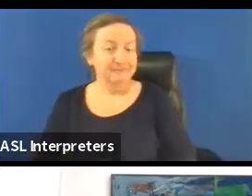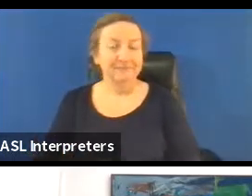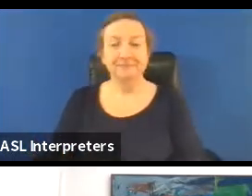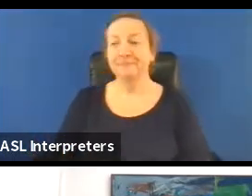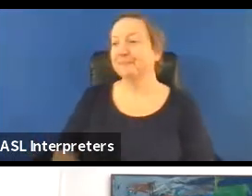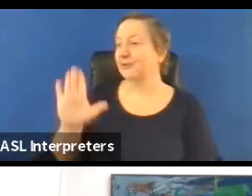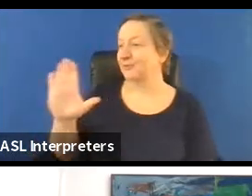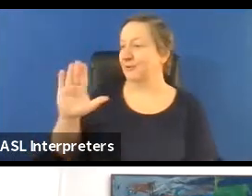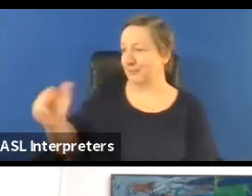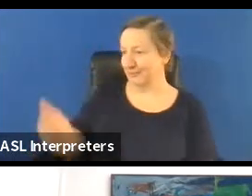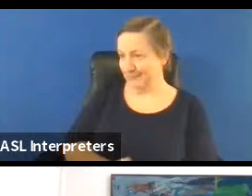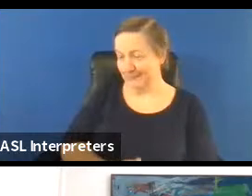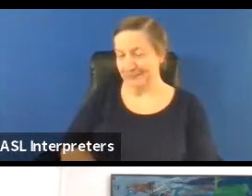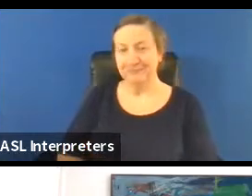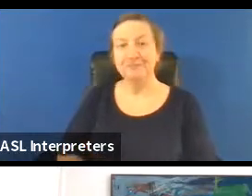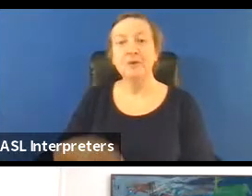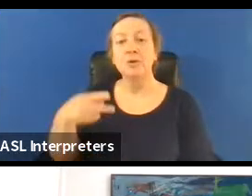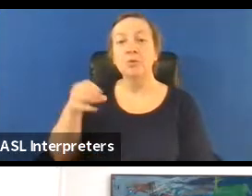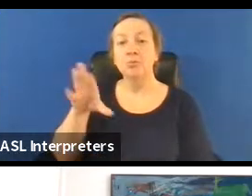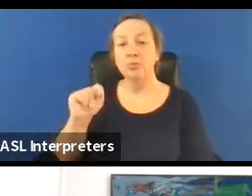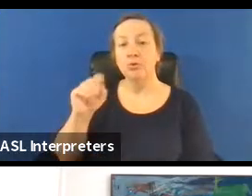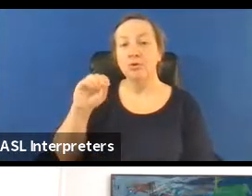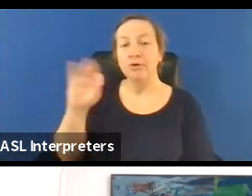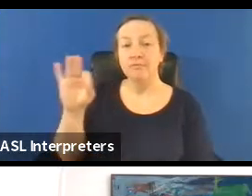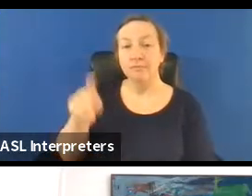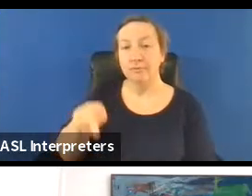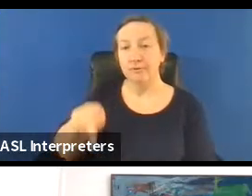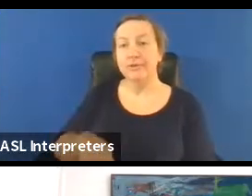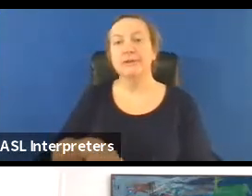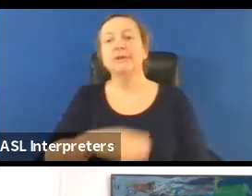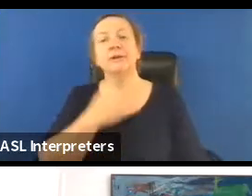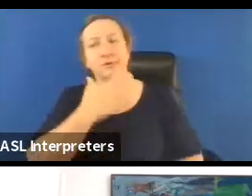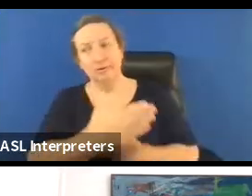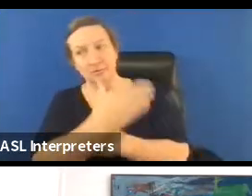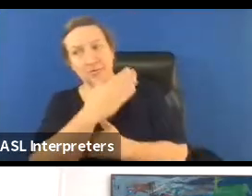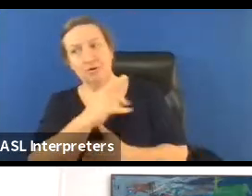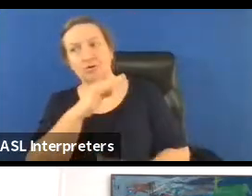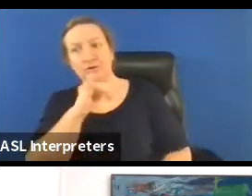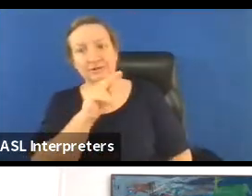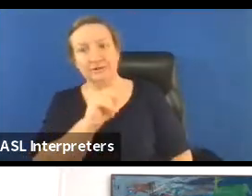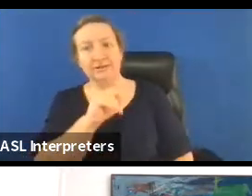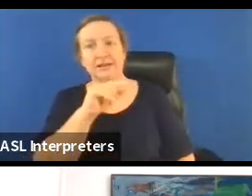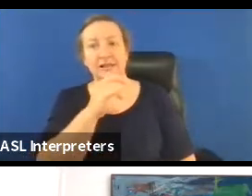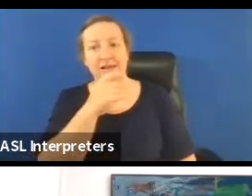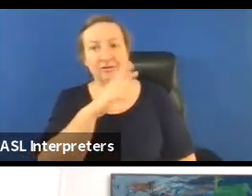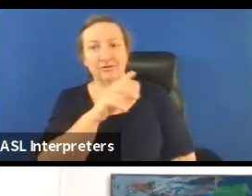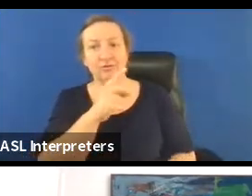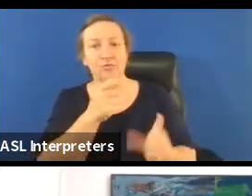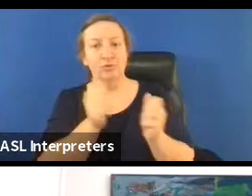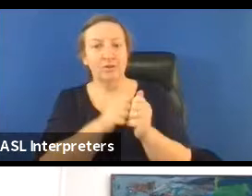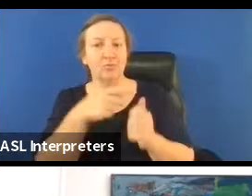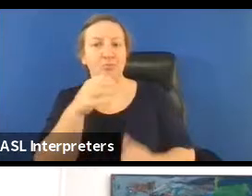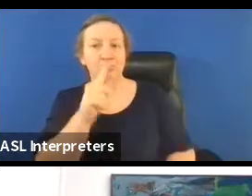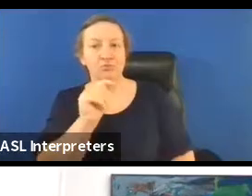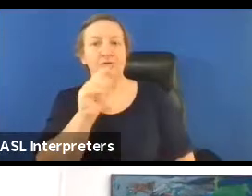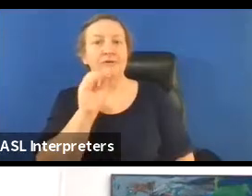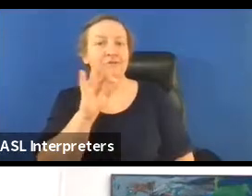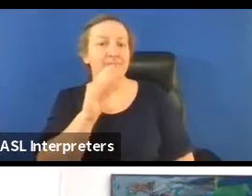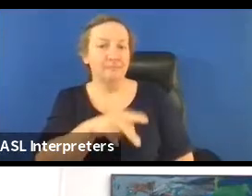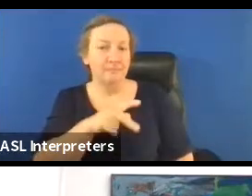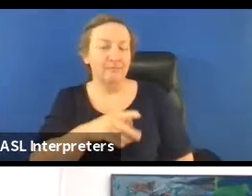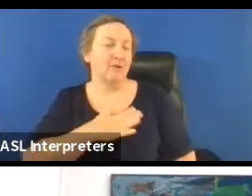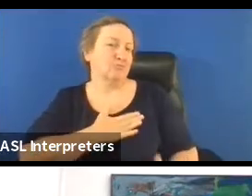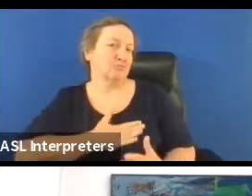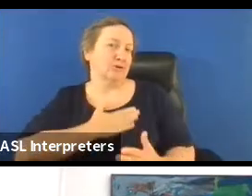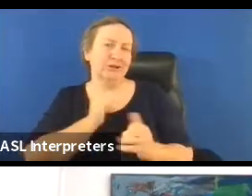Great, welcome. Port of Portland. Good morning, Kristen Leonard with the Port of Portland, and I appreciate all the work over the last